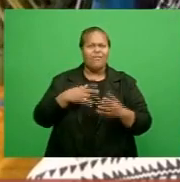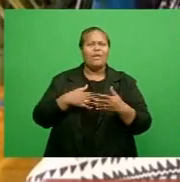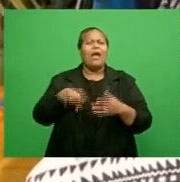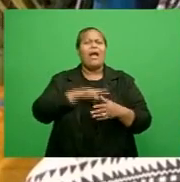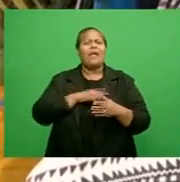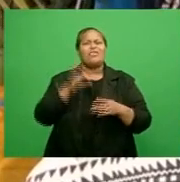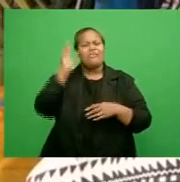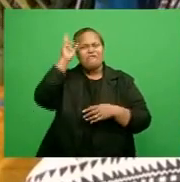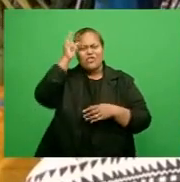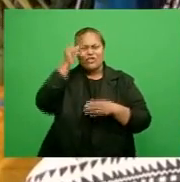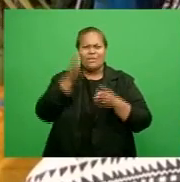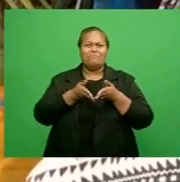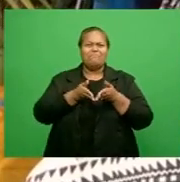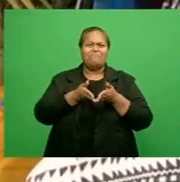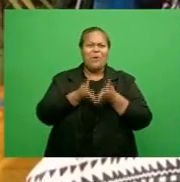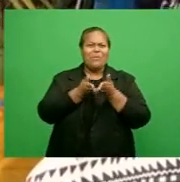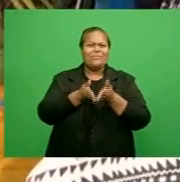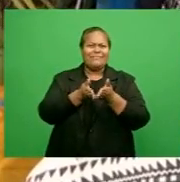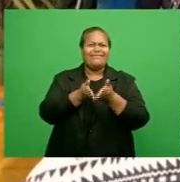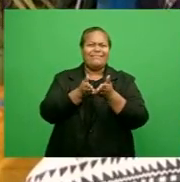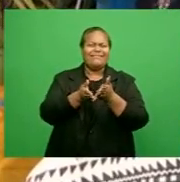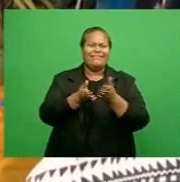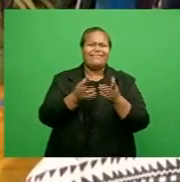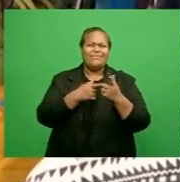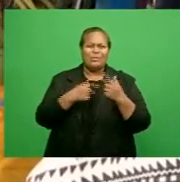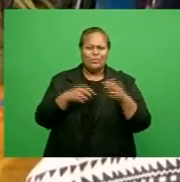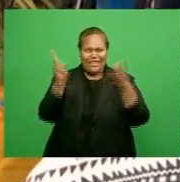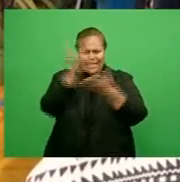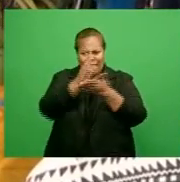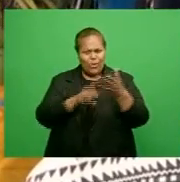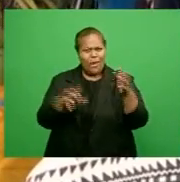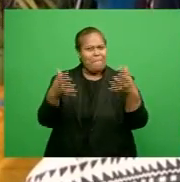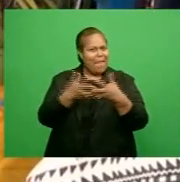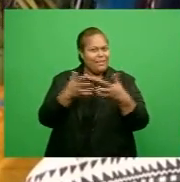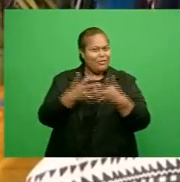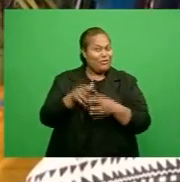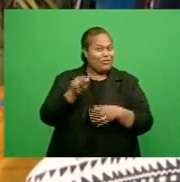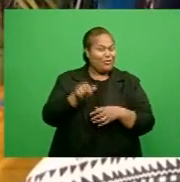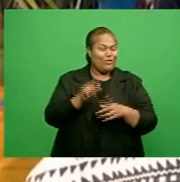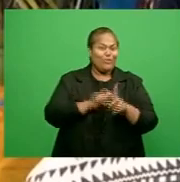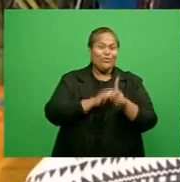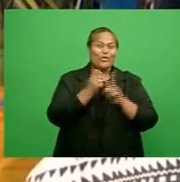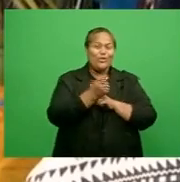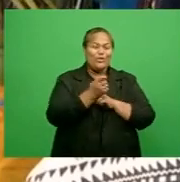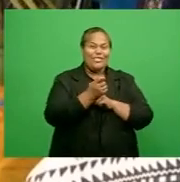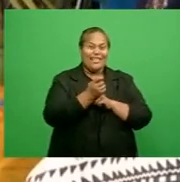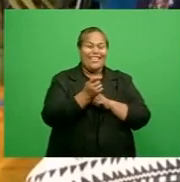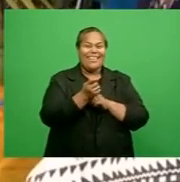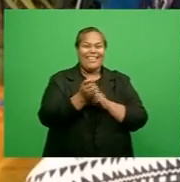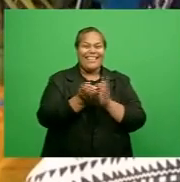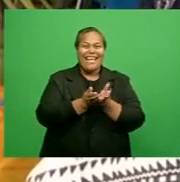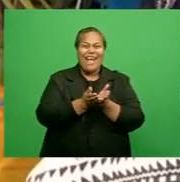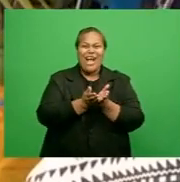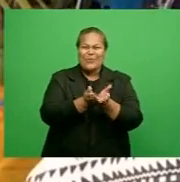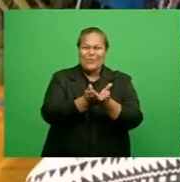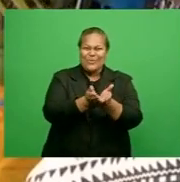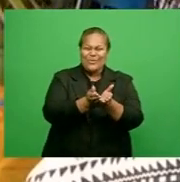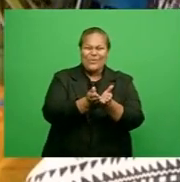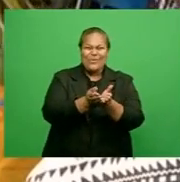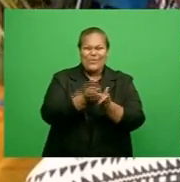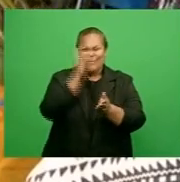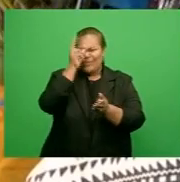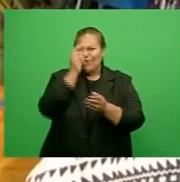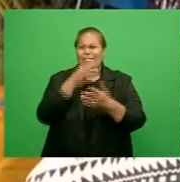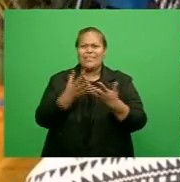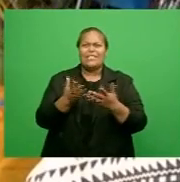We've decorated our stalls reflecting on how far we've come, and we have a traditional canoe on display as well as fans and also